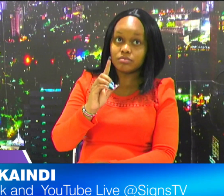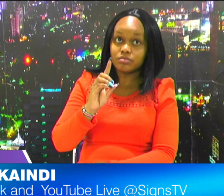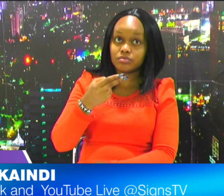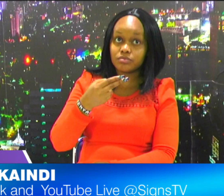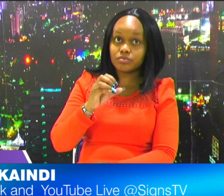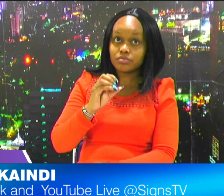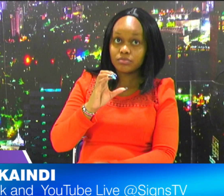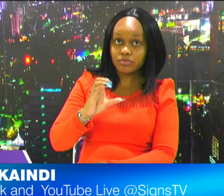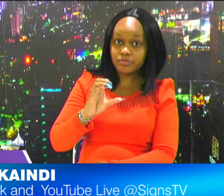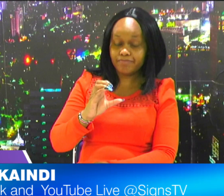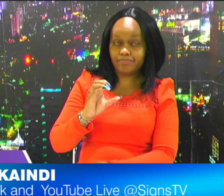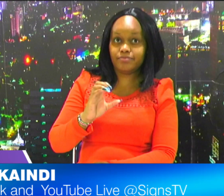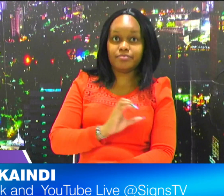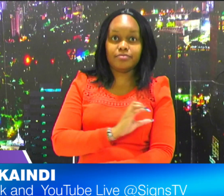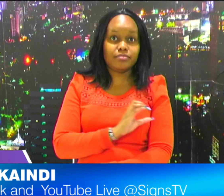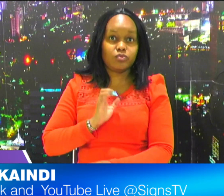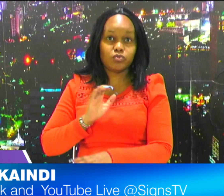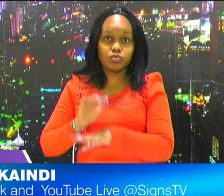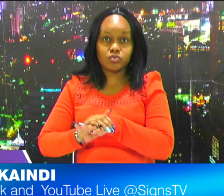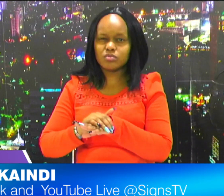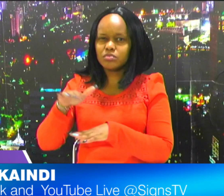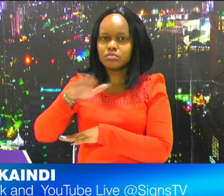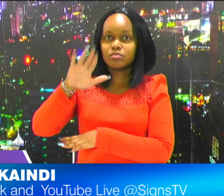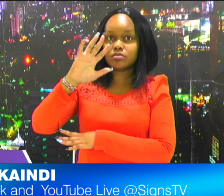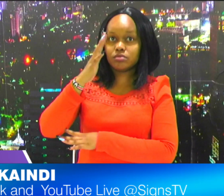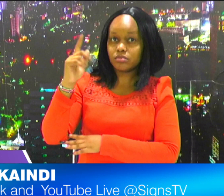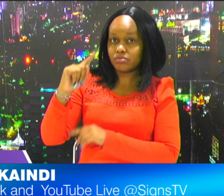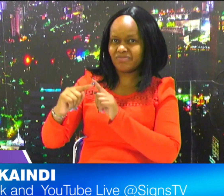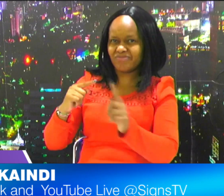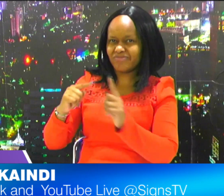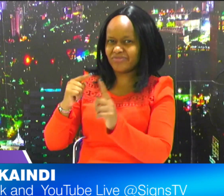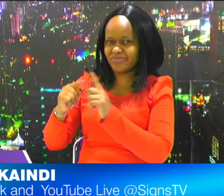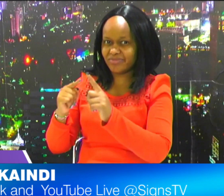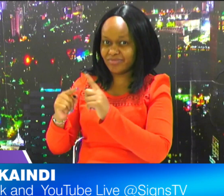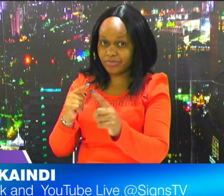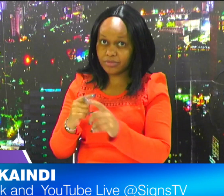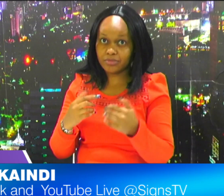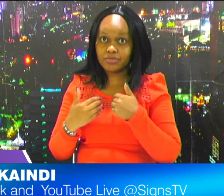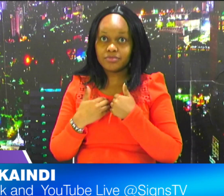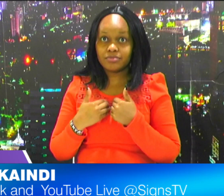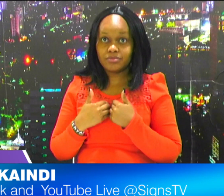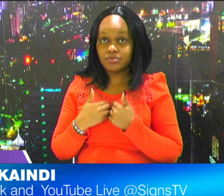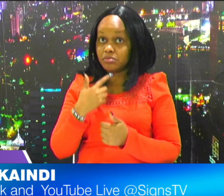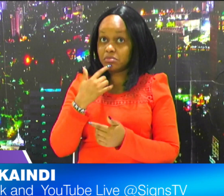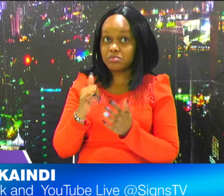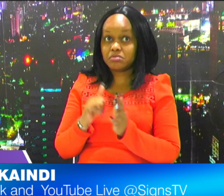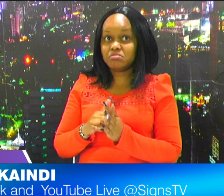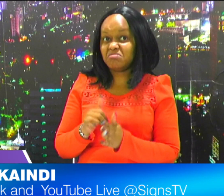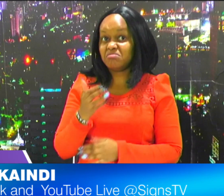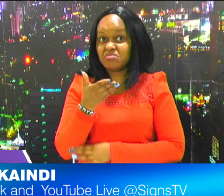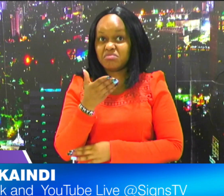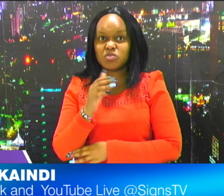On to our other news. The Senate Ad Hoc Committee on Shakahola